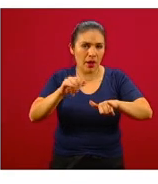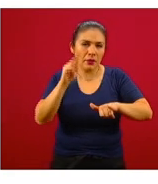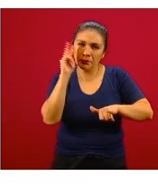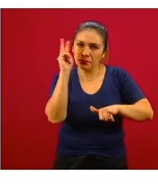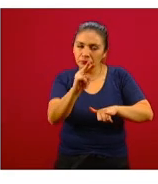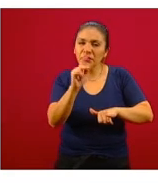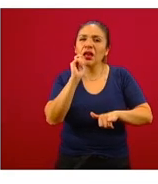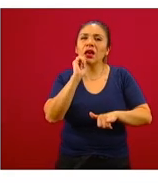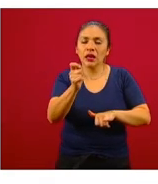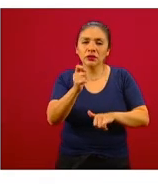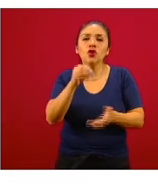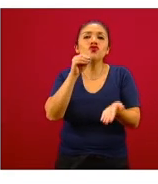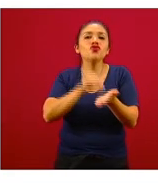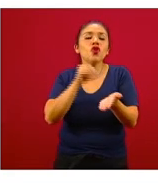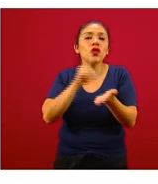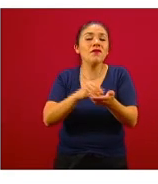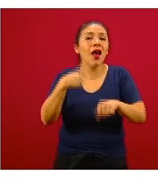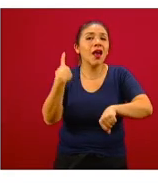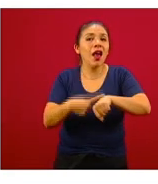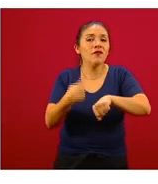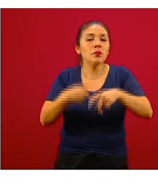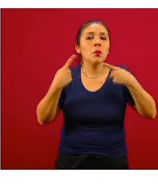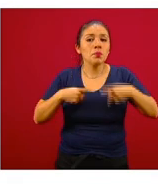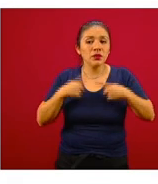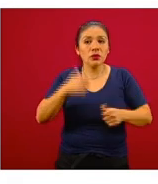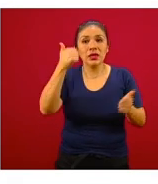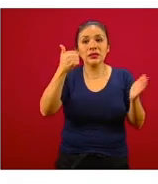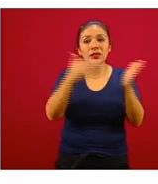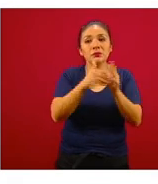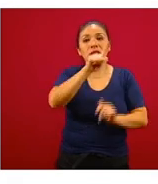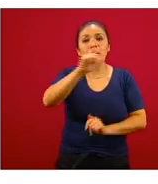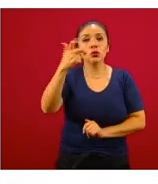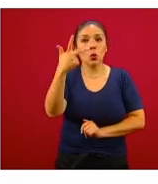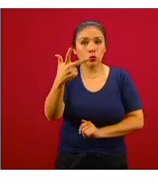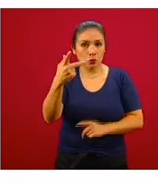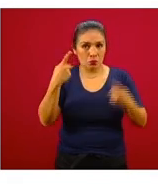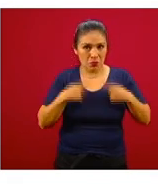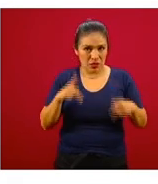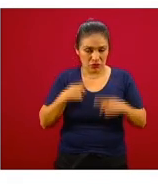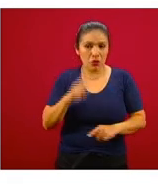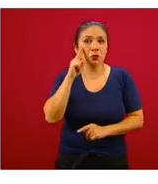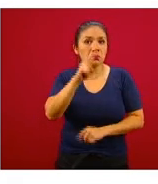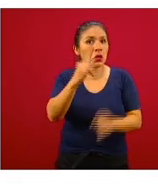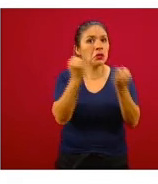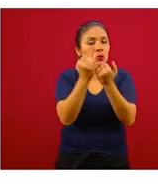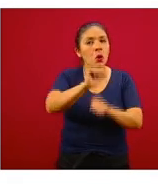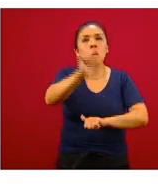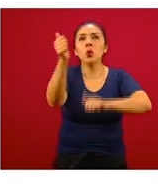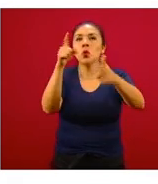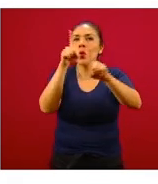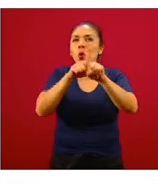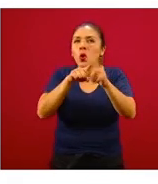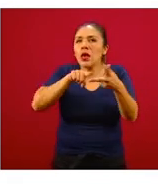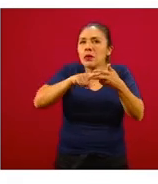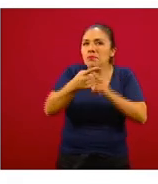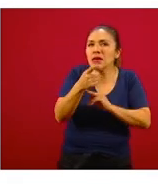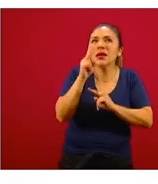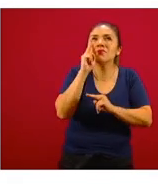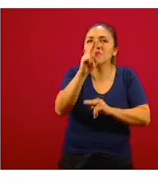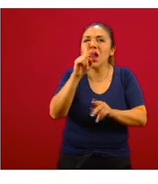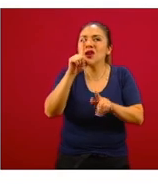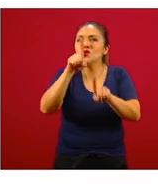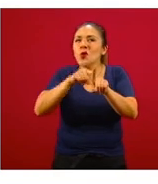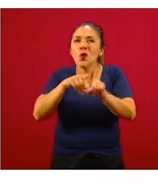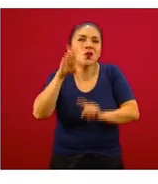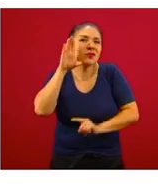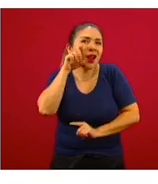de la Here we epidemia have the activa, geographic esos distribution 6.708 of the casos. active Podemos pandemic, igual meaning ver those otras entidades federativas, 6,708 empiezan a ubicarse también cases we en were referring